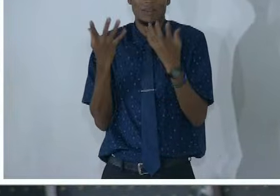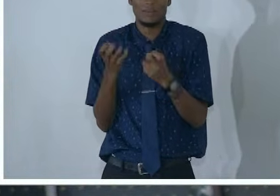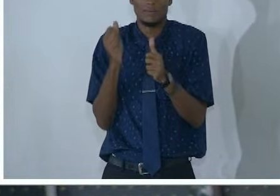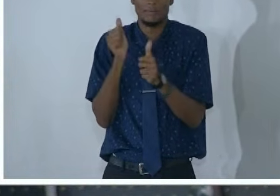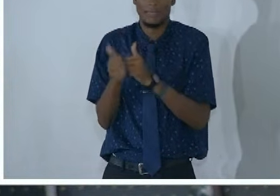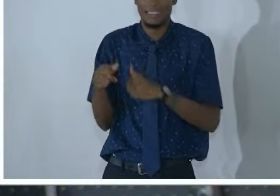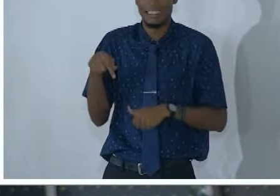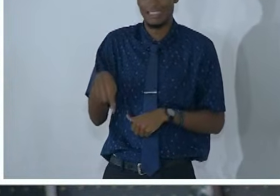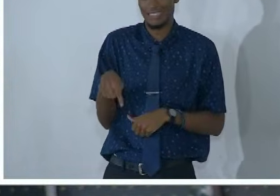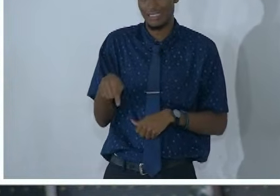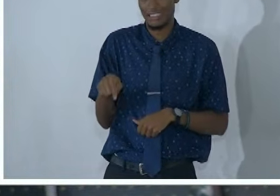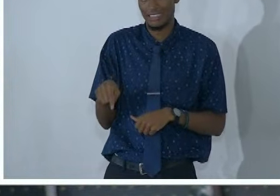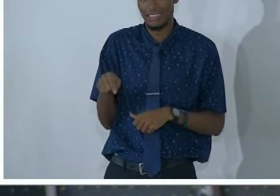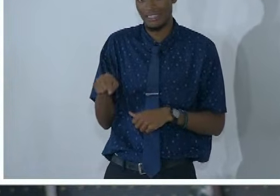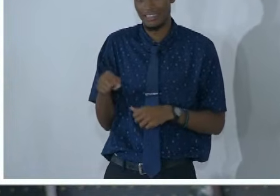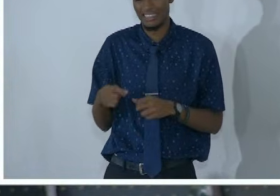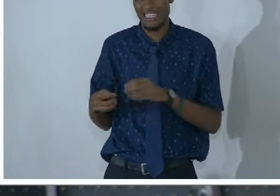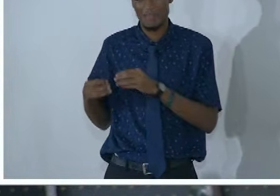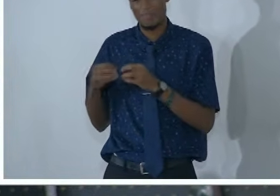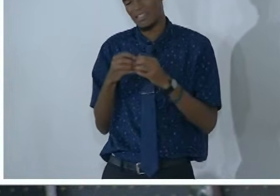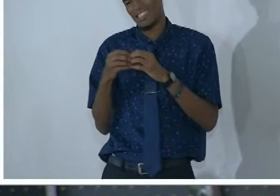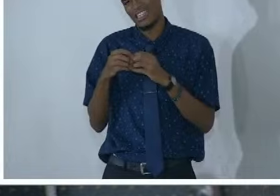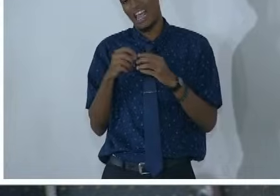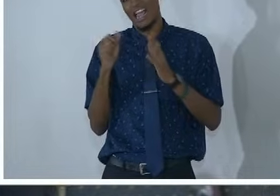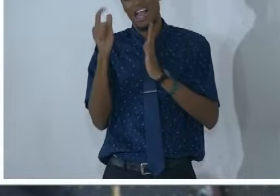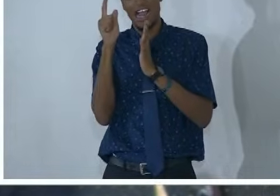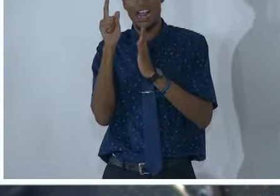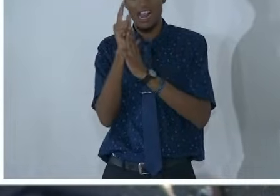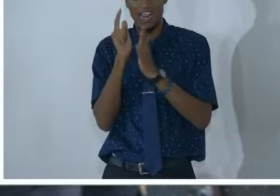the Mediation Act 2026,